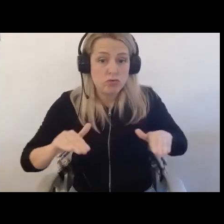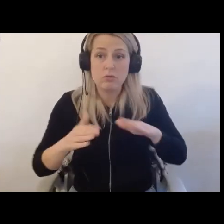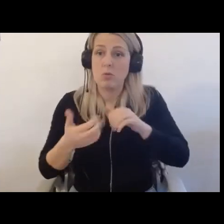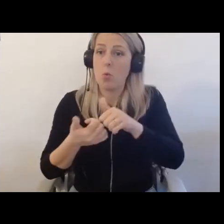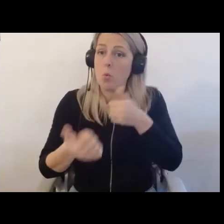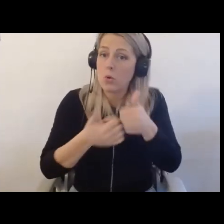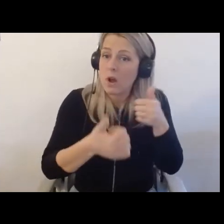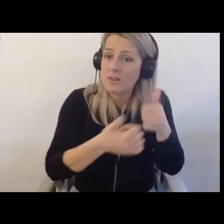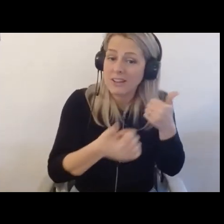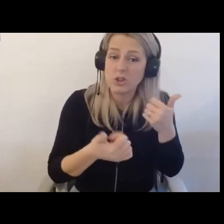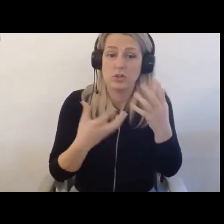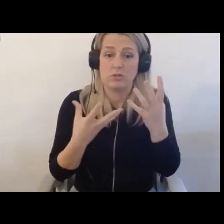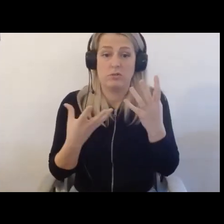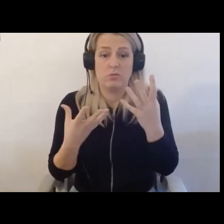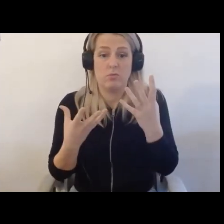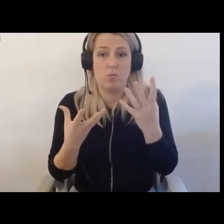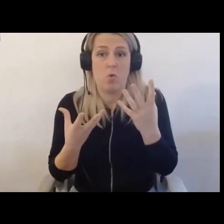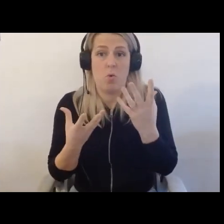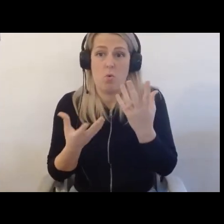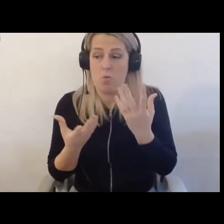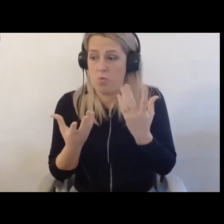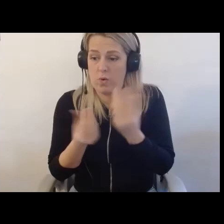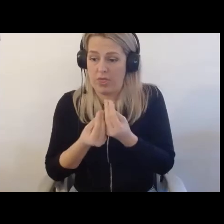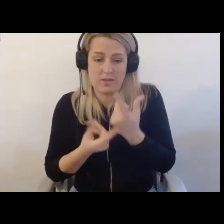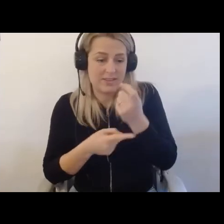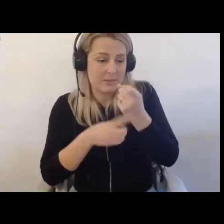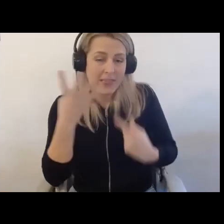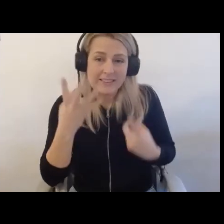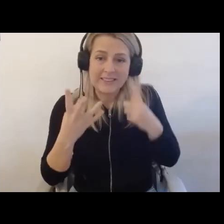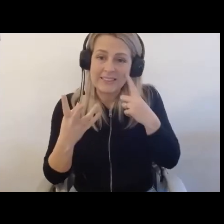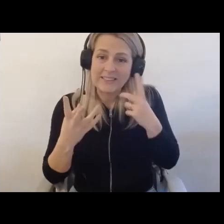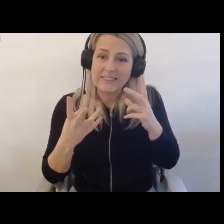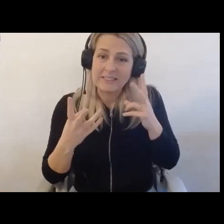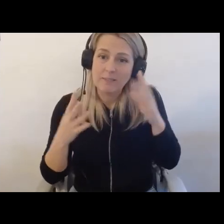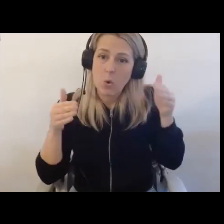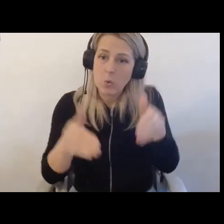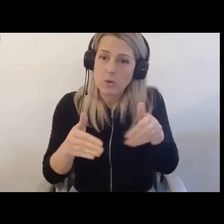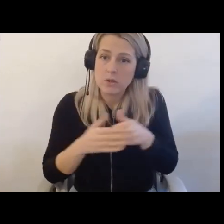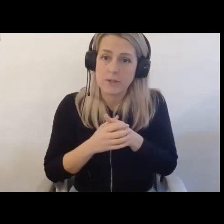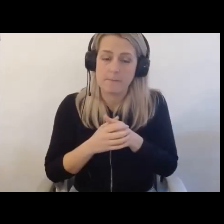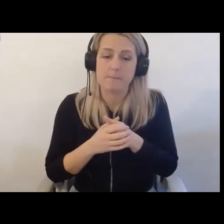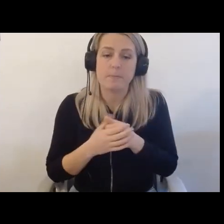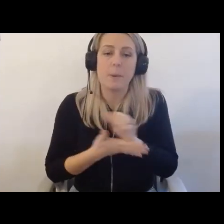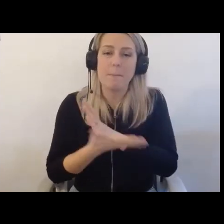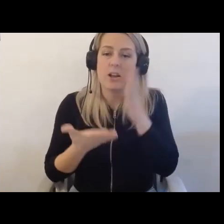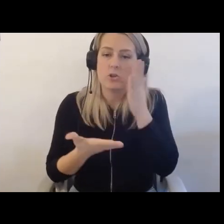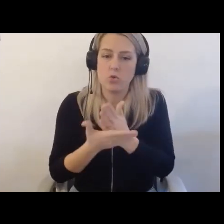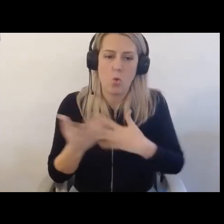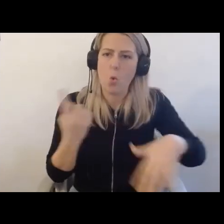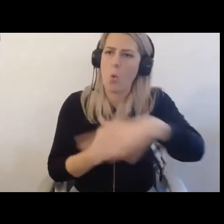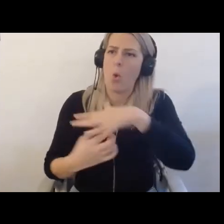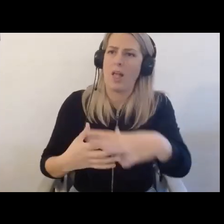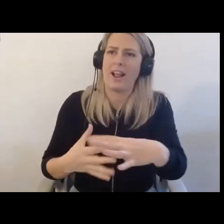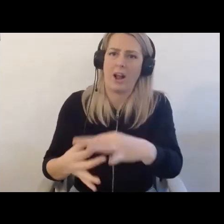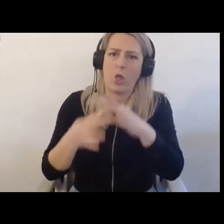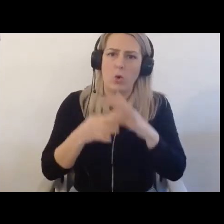to ensure that they are involved in identifying the need for and the development of EdTech